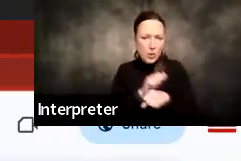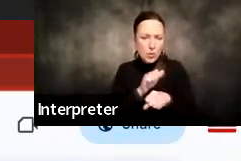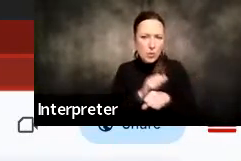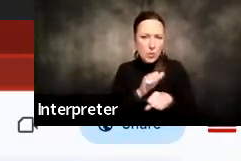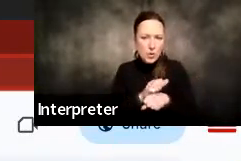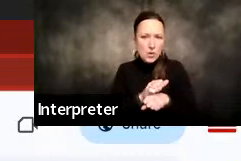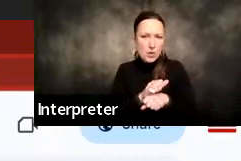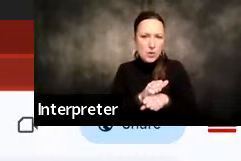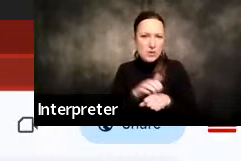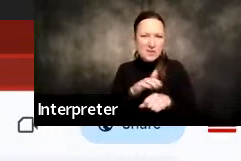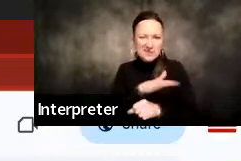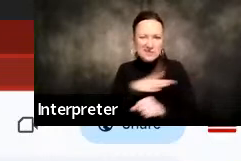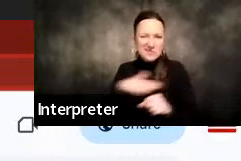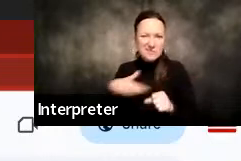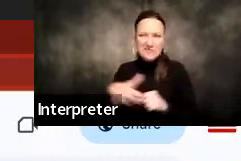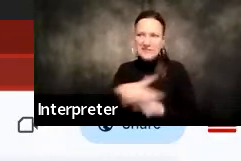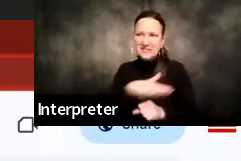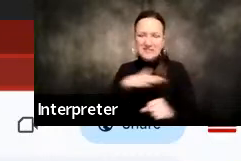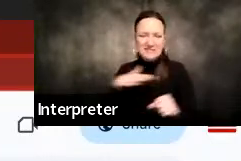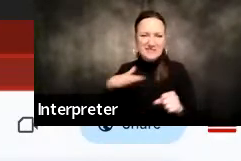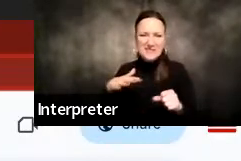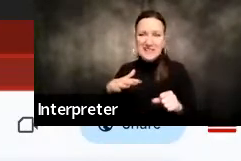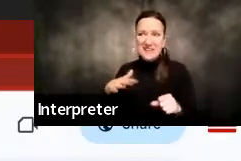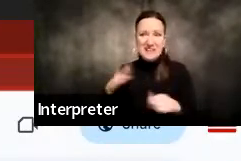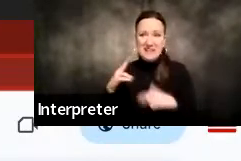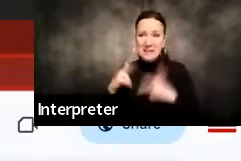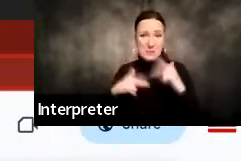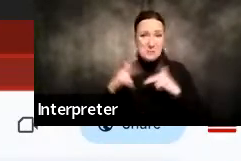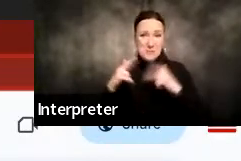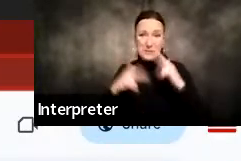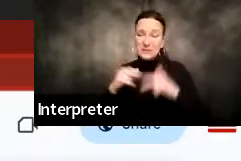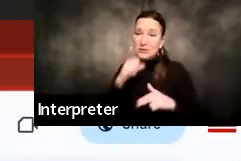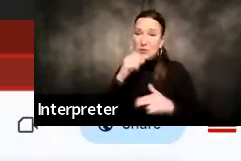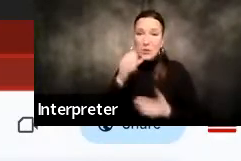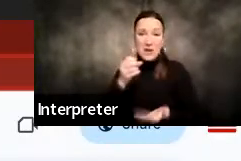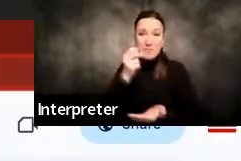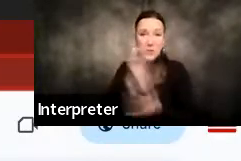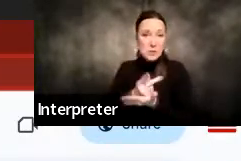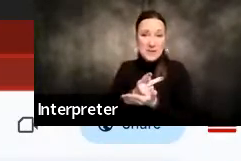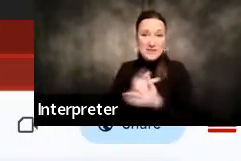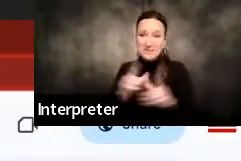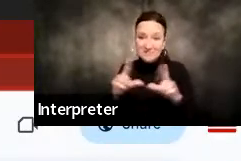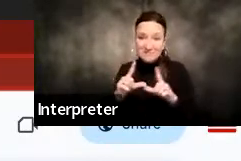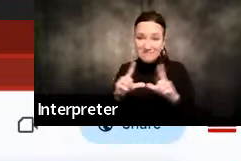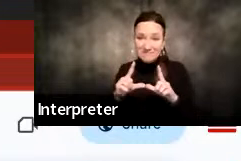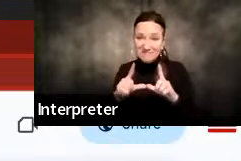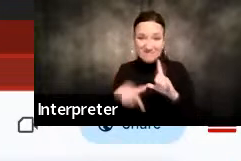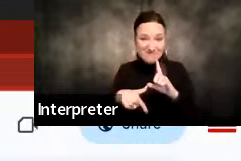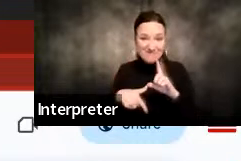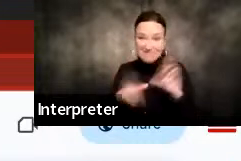throughout 5D, and some of these buildings do not have permits. Yes. We are not getting